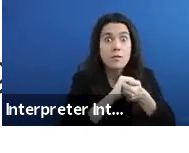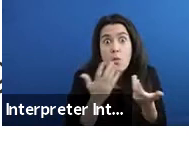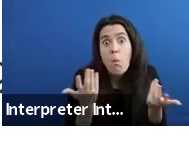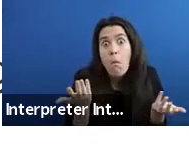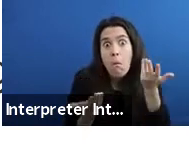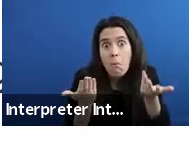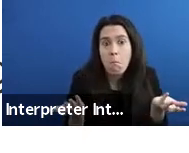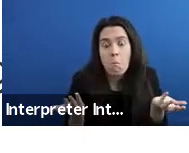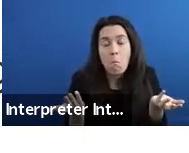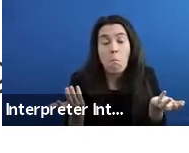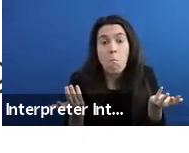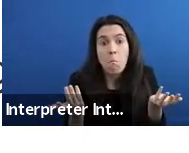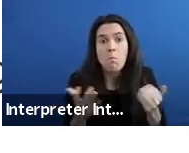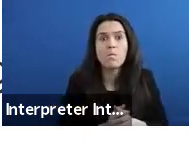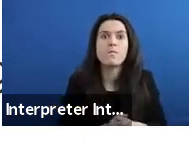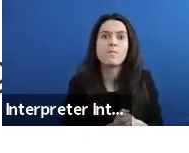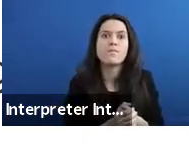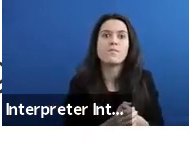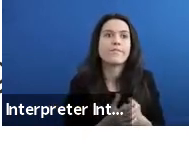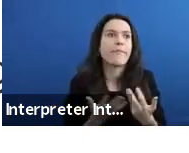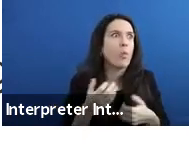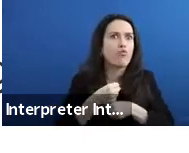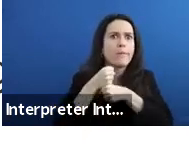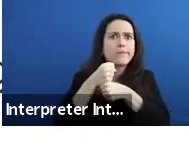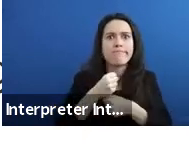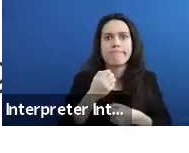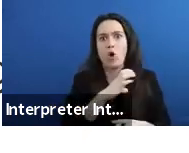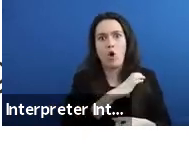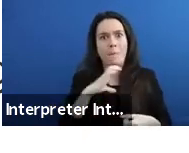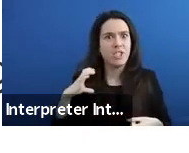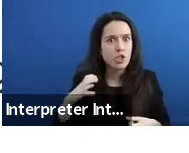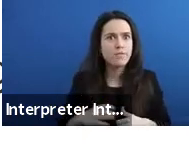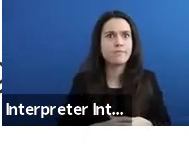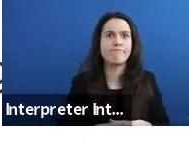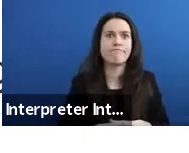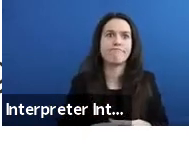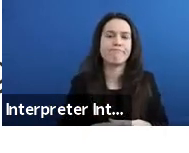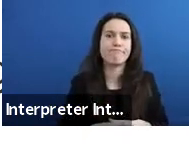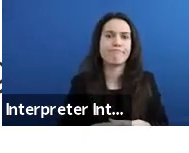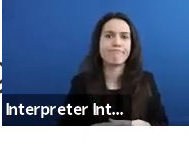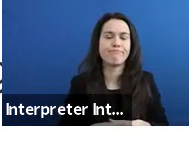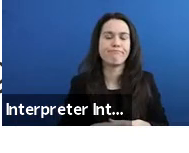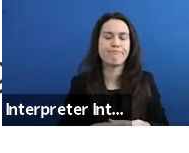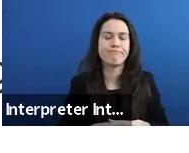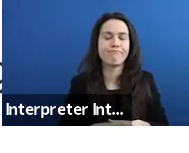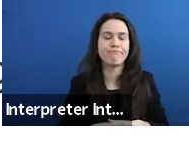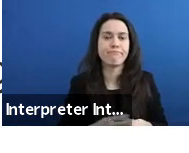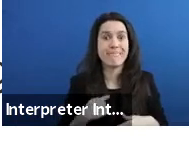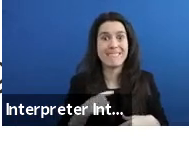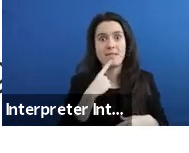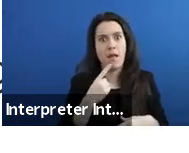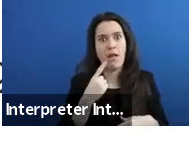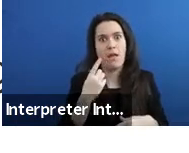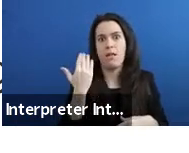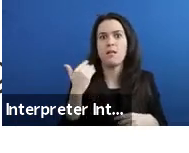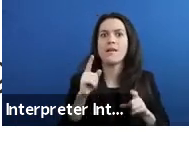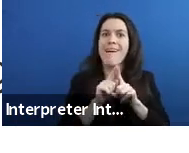as representatives of a commission, and the already mentioned interviews at